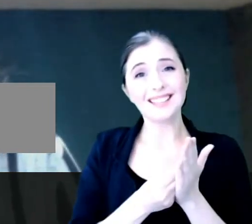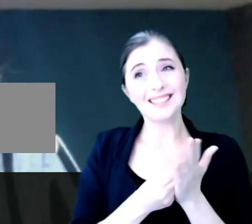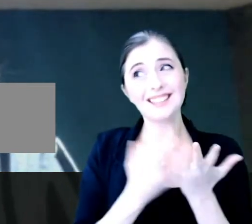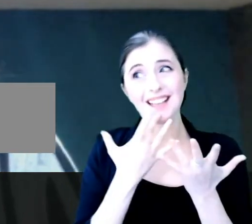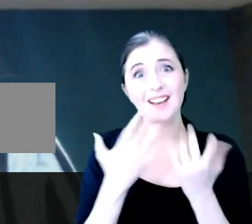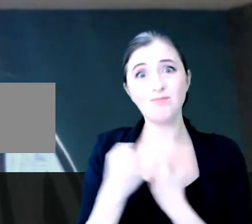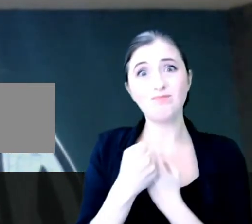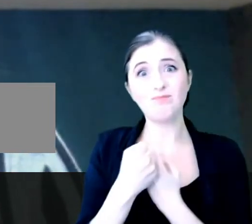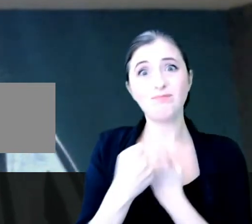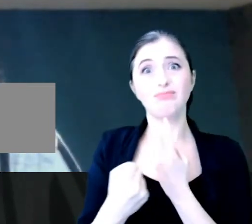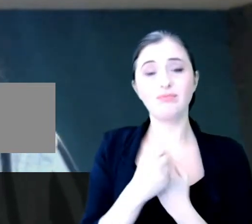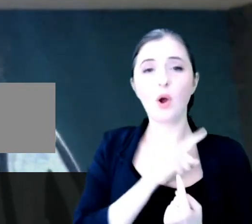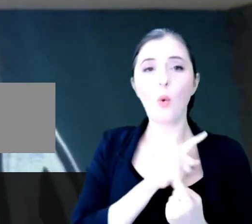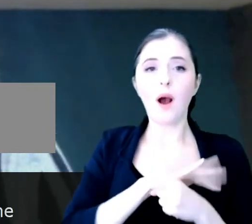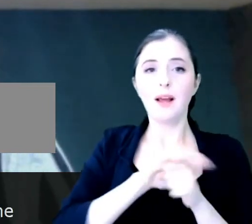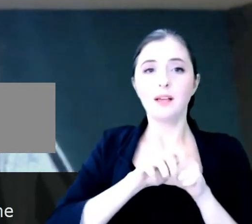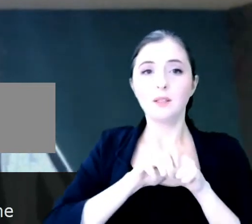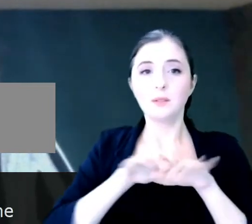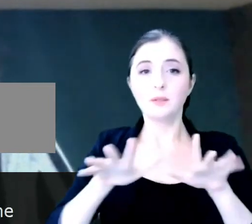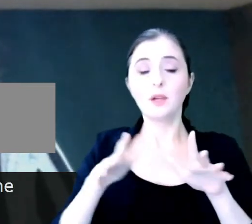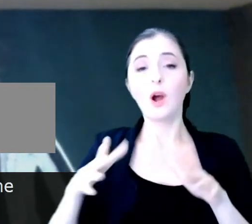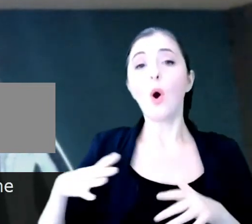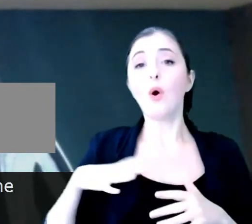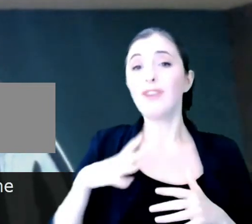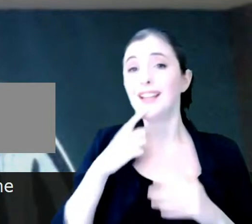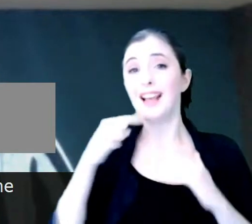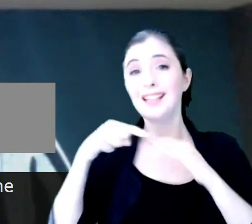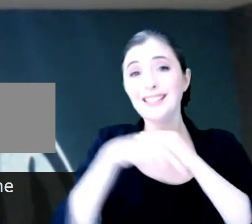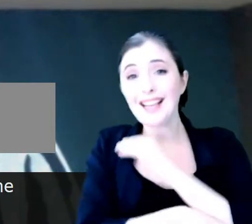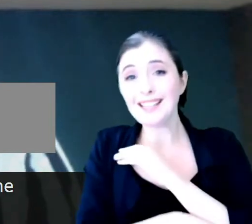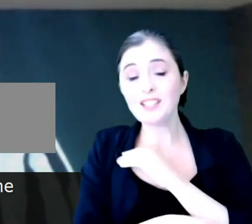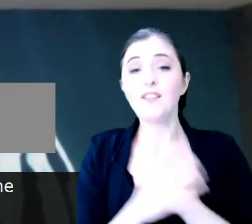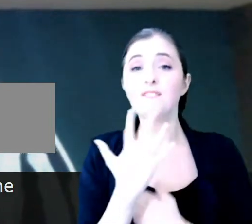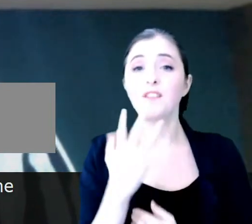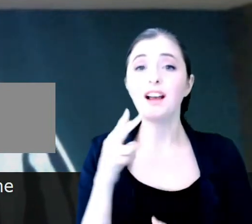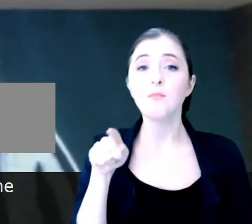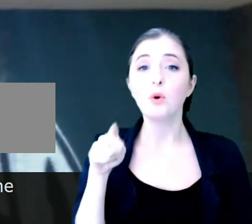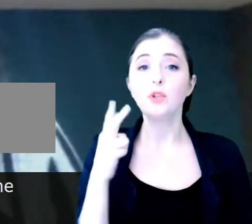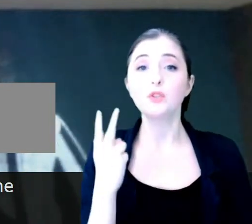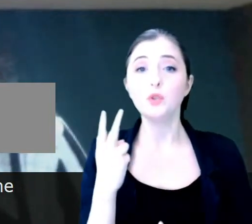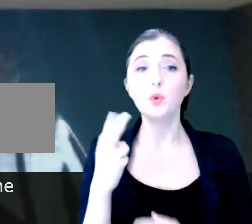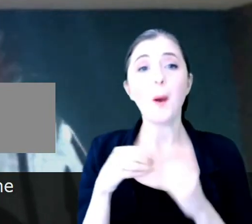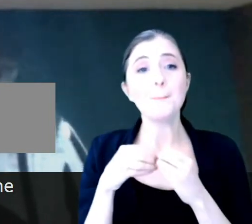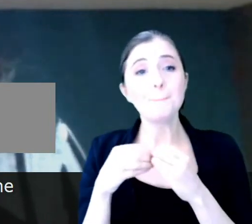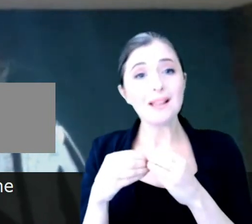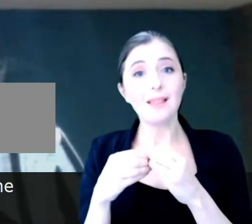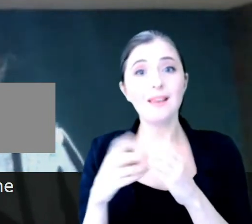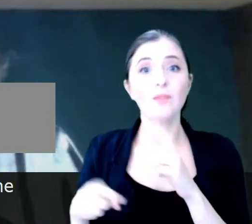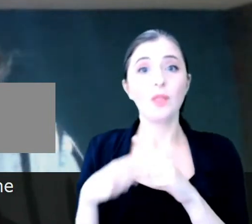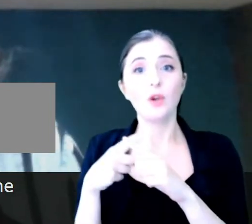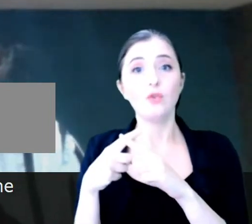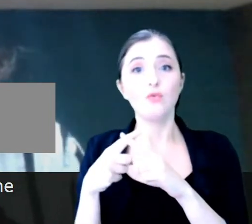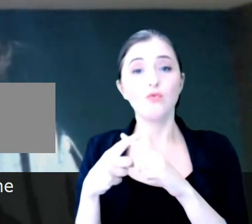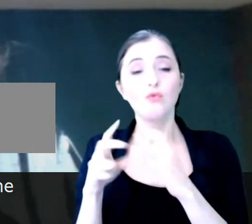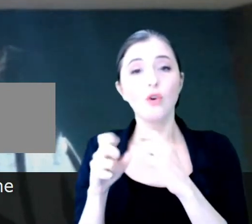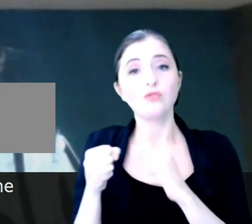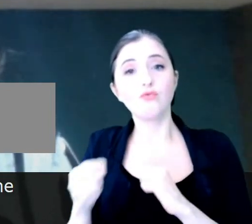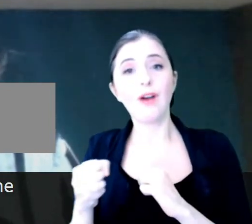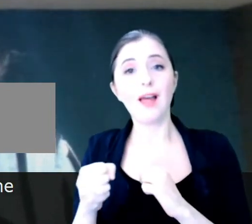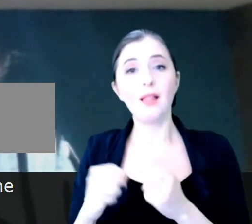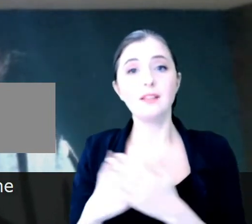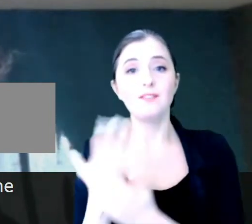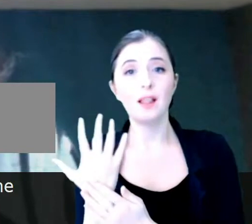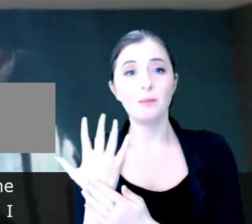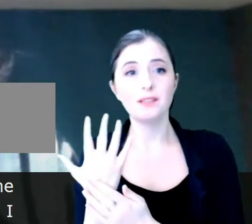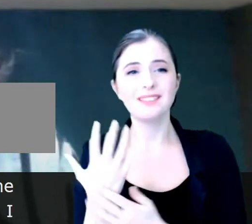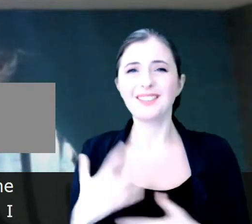had the huge debts of 5.2 billion from the Crossrail development. I've seen no real evidence of reducing